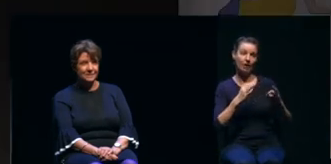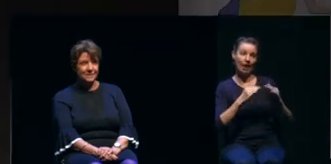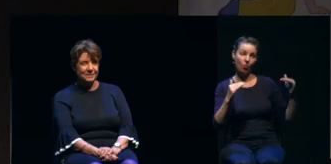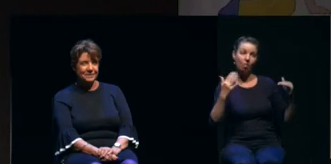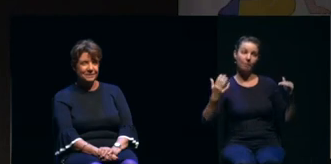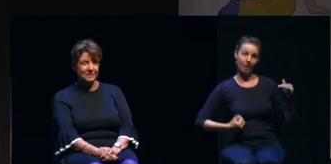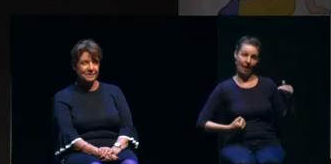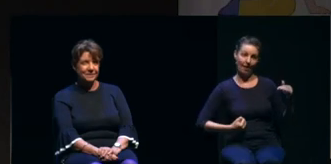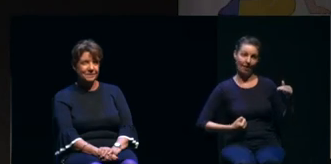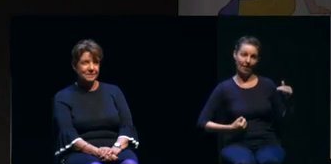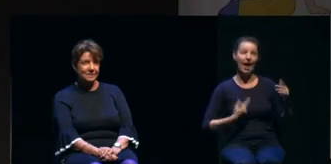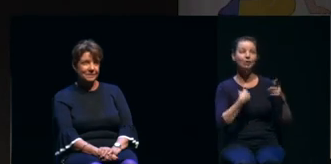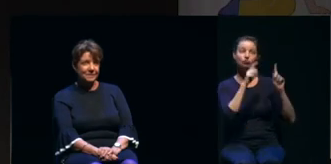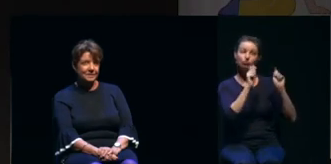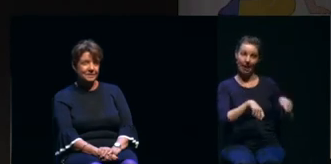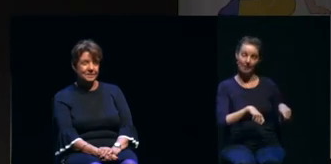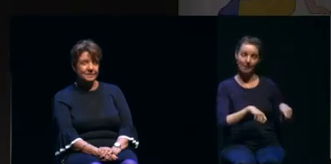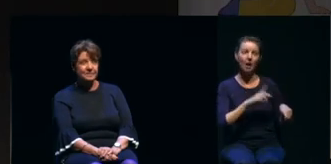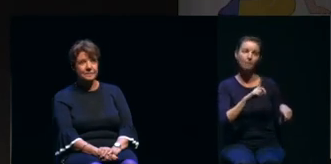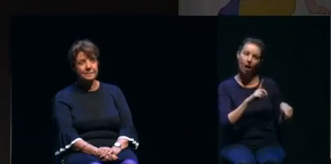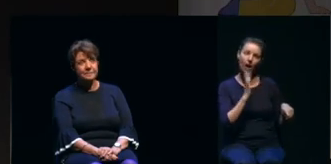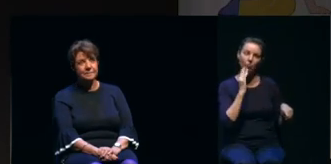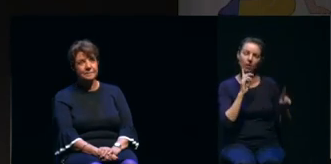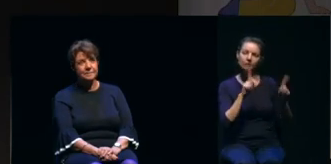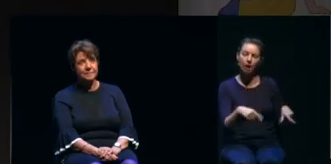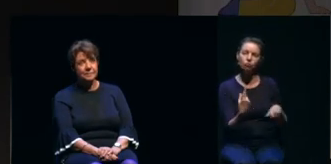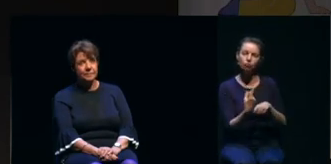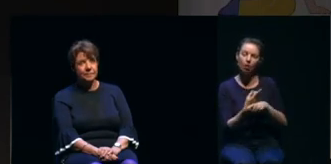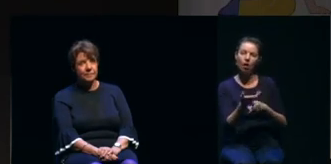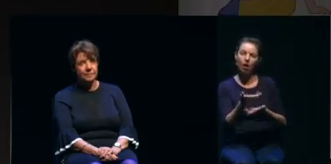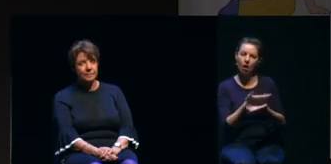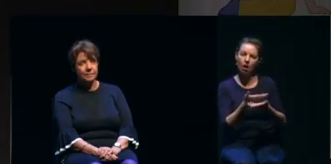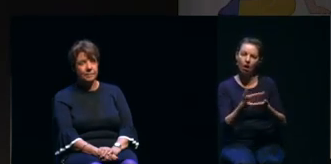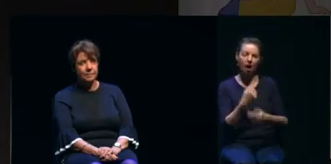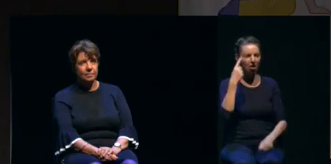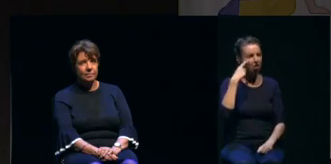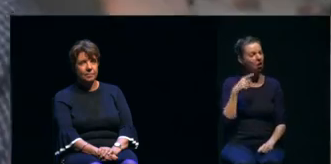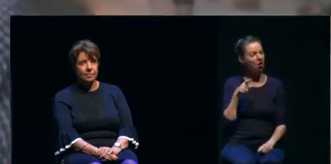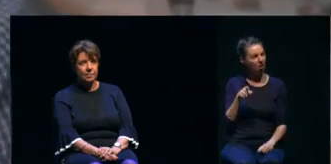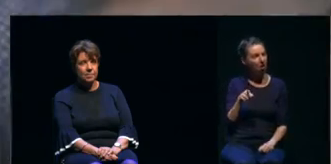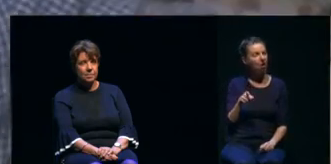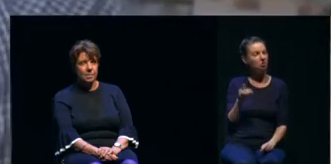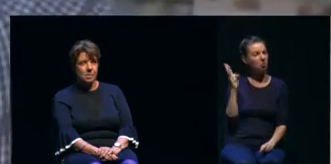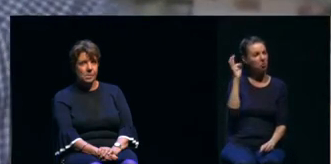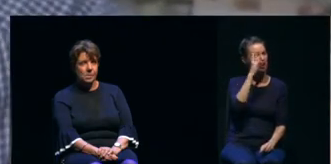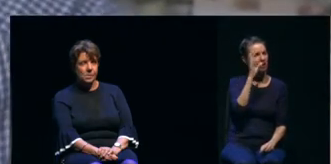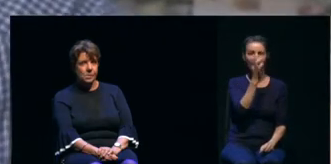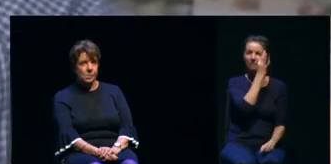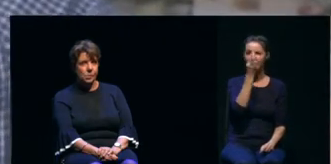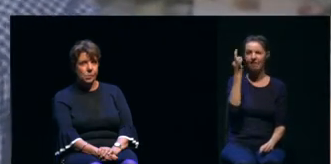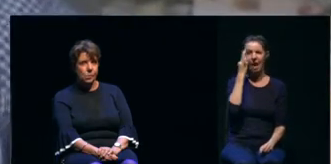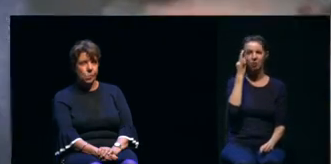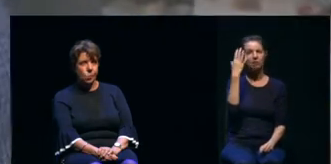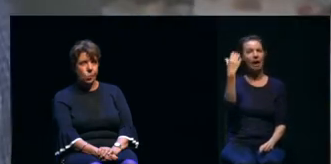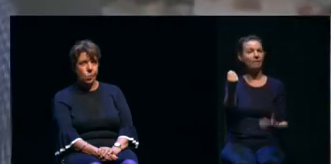yourself. But as he started talking about it, I was like, yeah, that is weird, because flowers are there out in